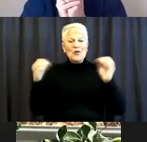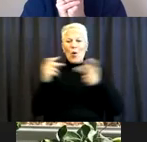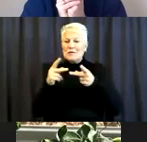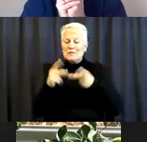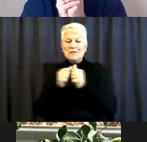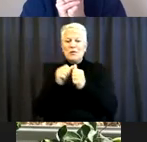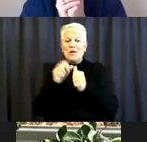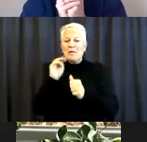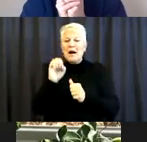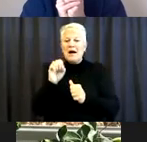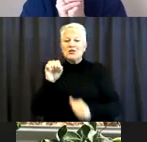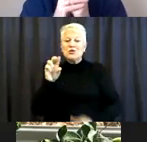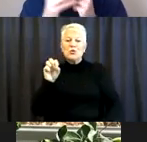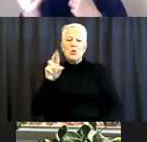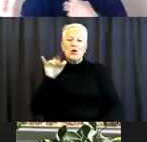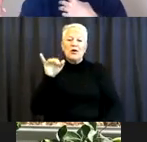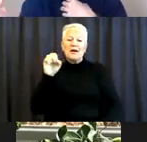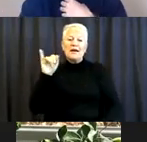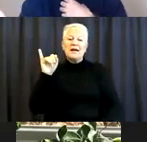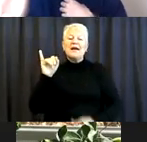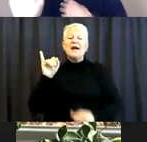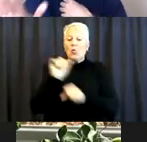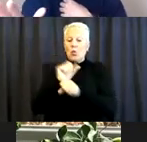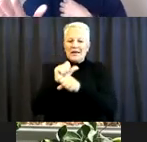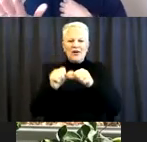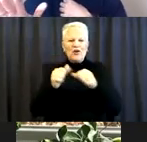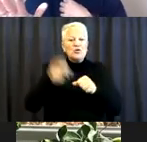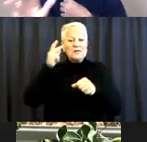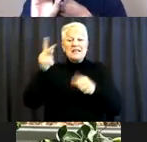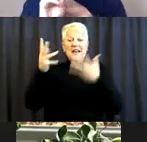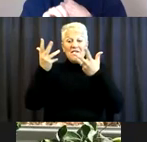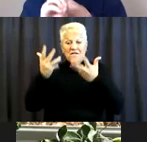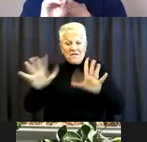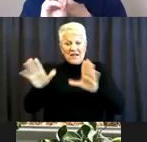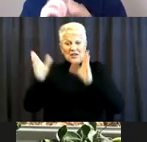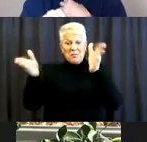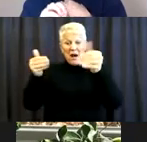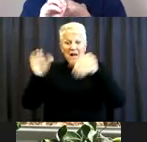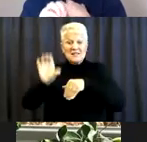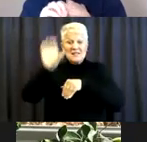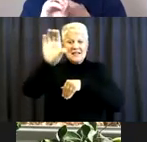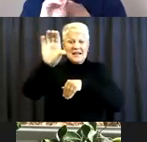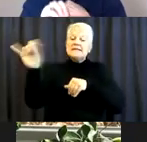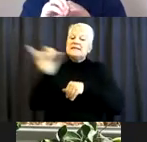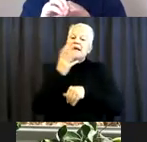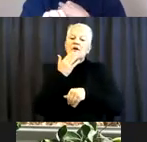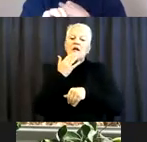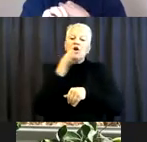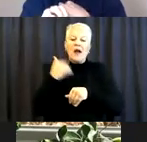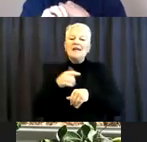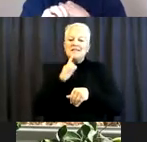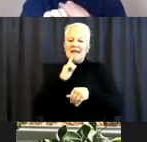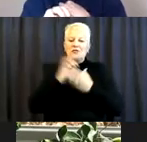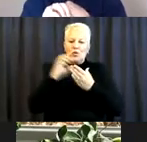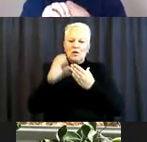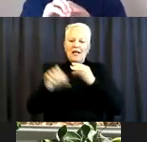learning area, an office area. So you can see the finished box on top of the cabinet is the same color as the actual calendar